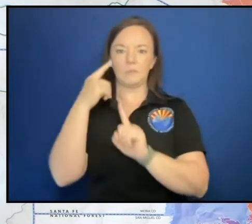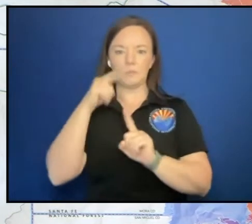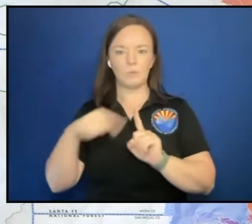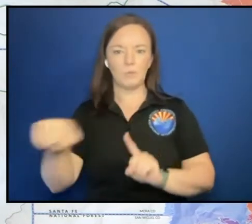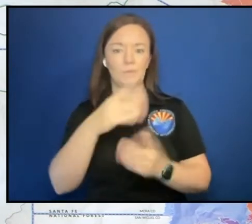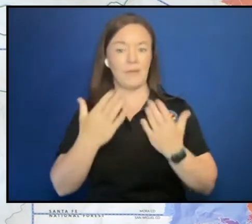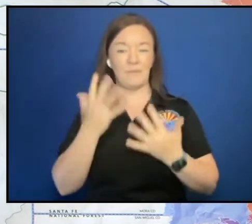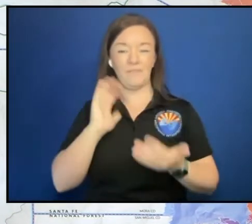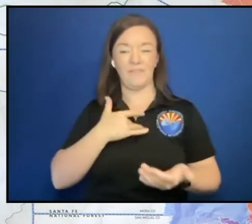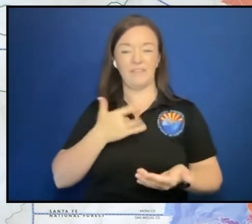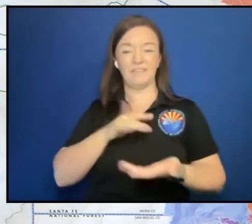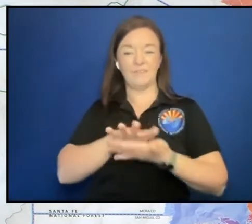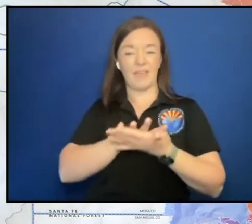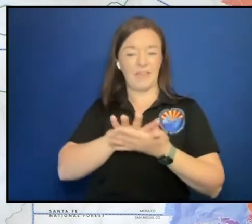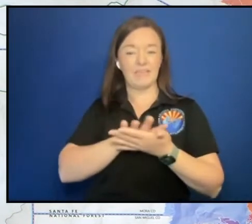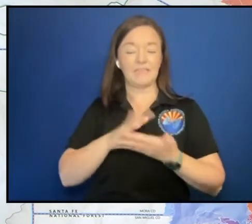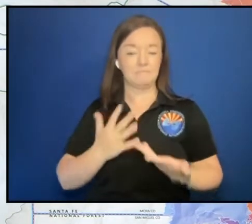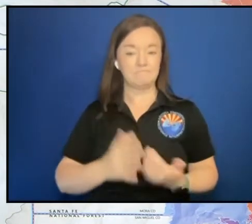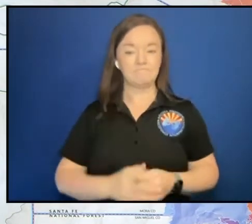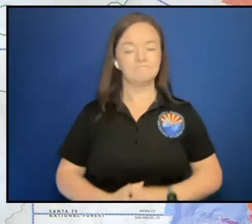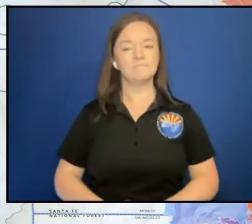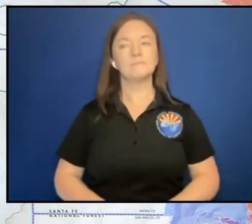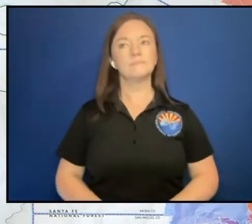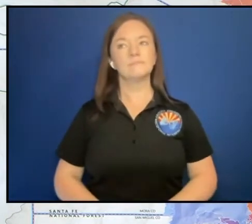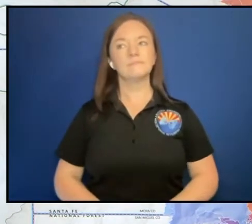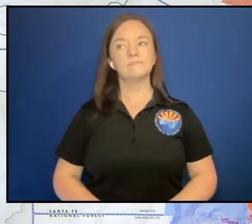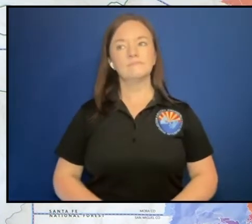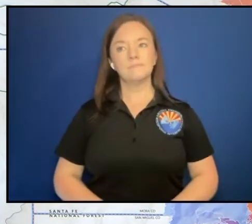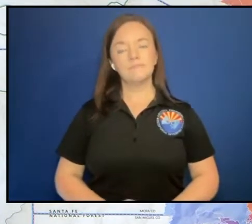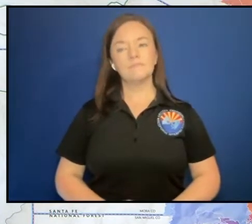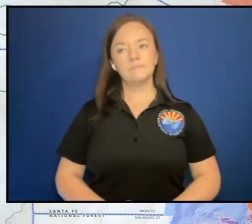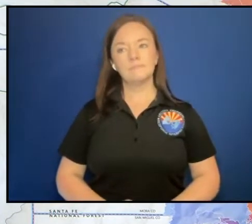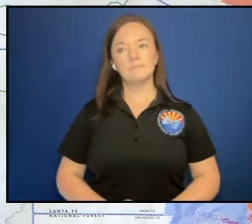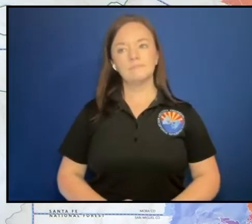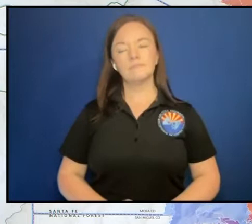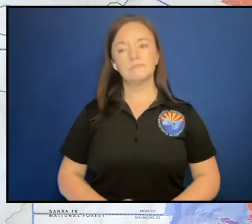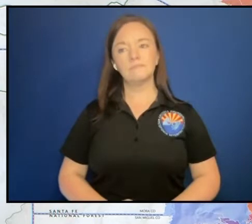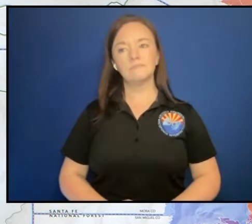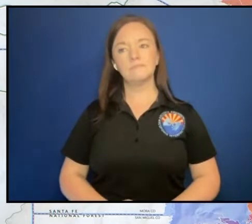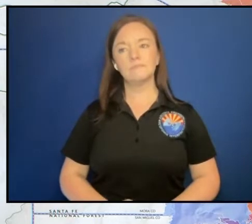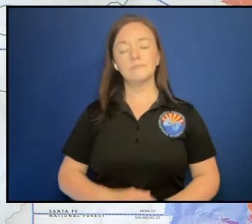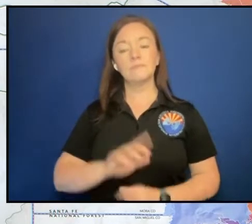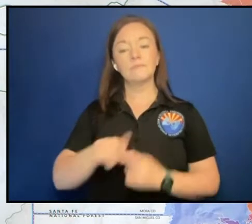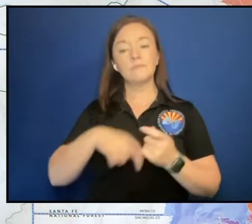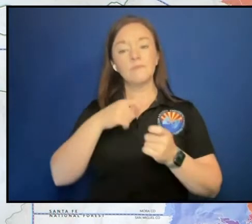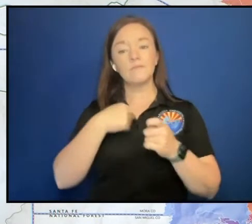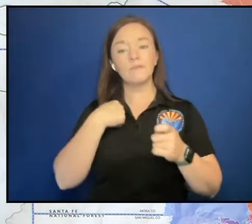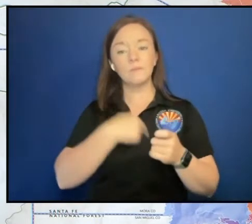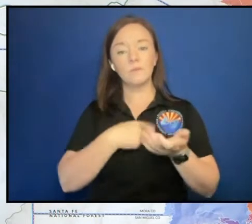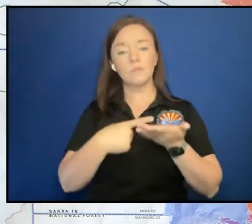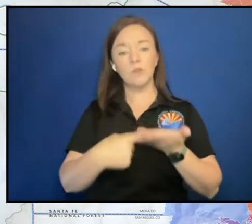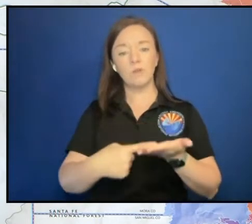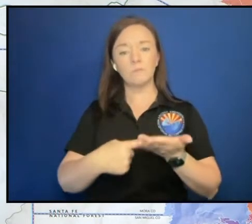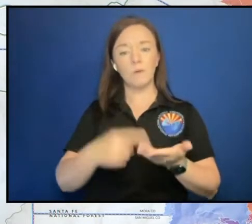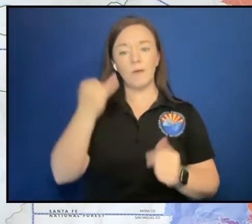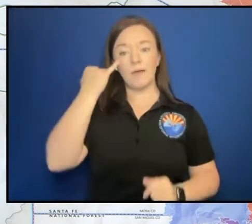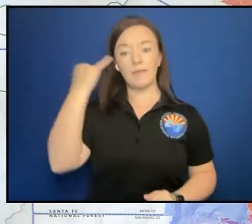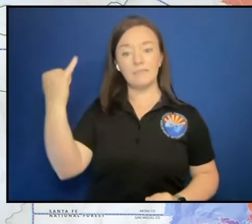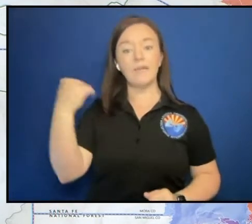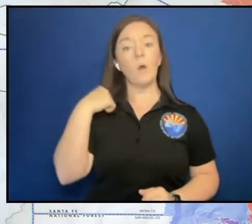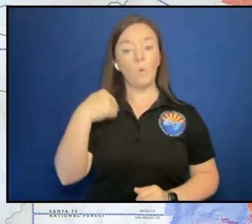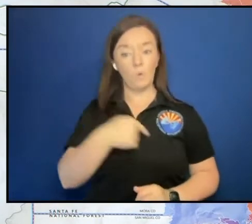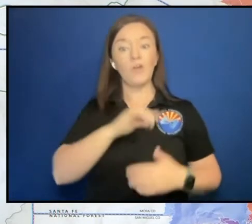that. And specifically what we talked about is this notion that we're all rational decision